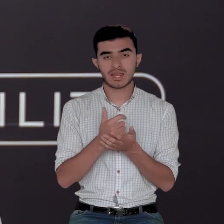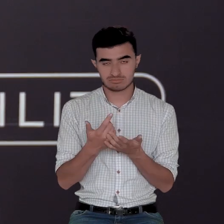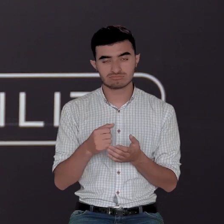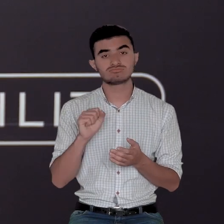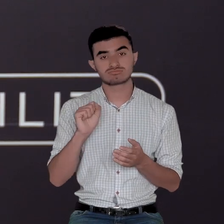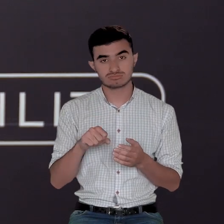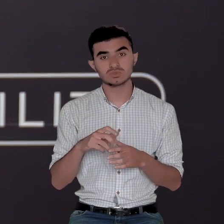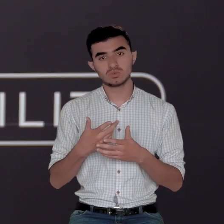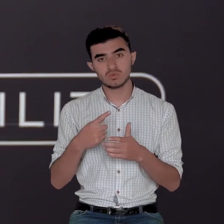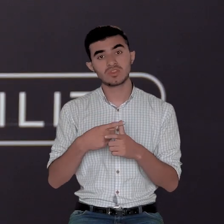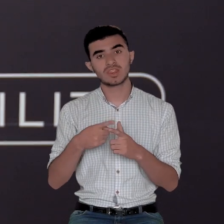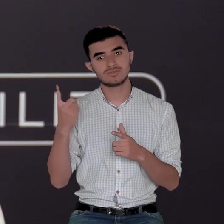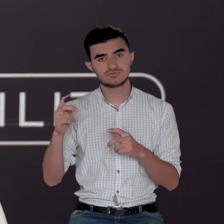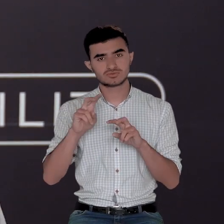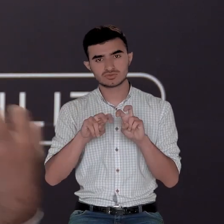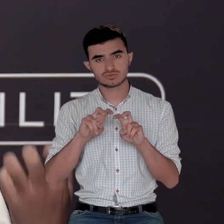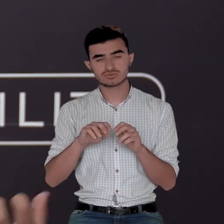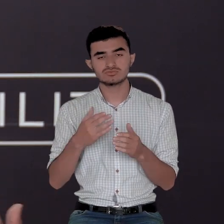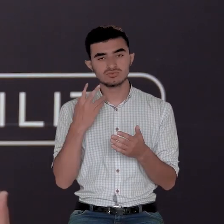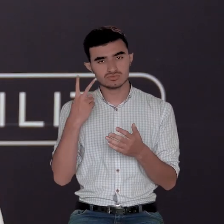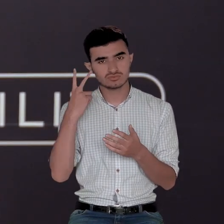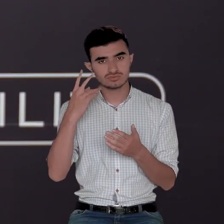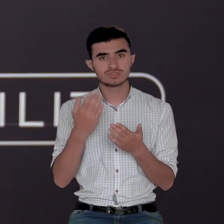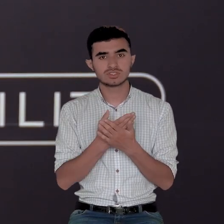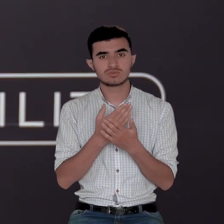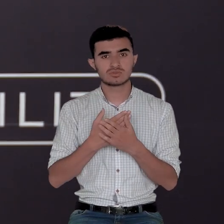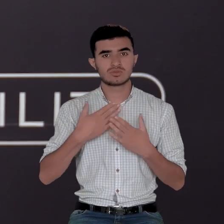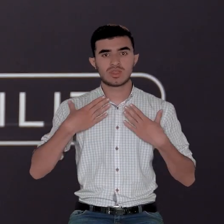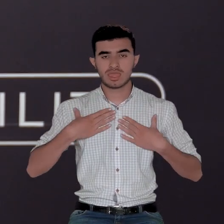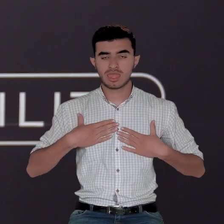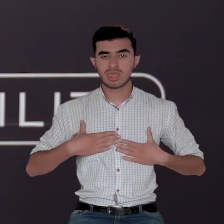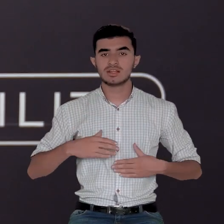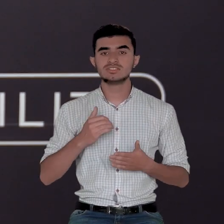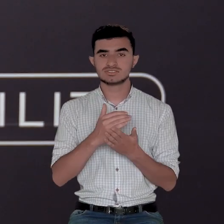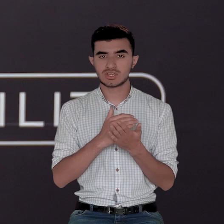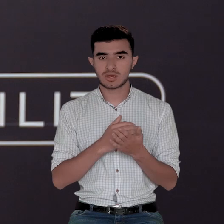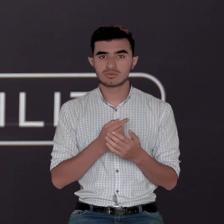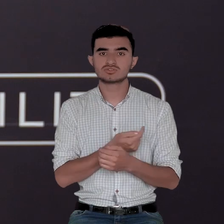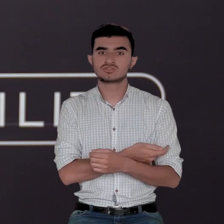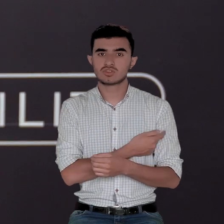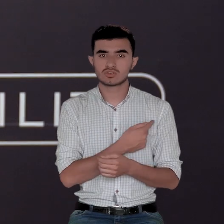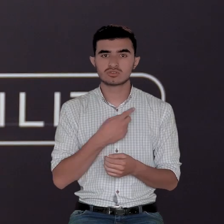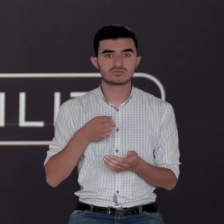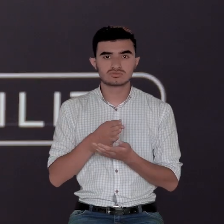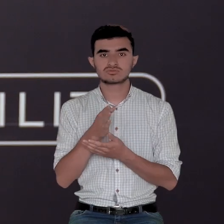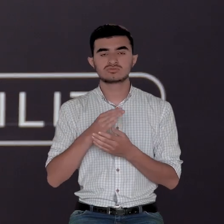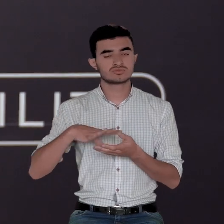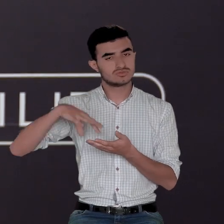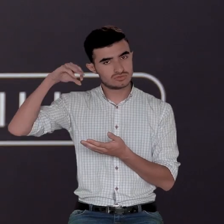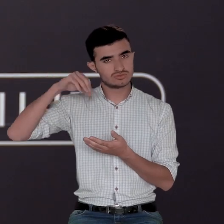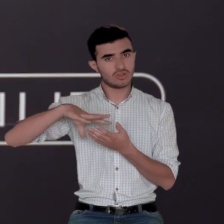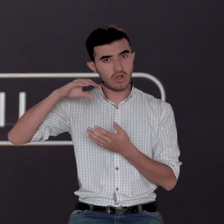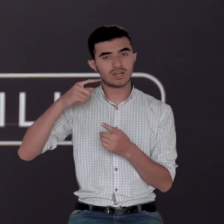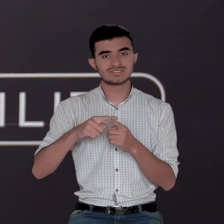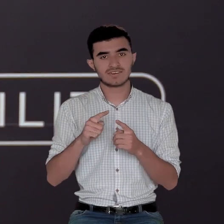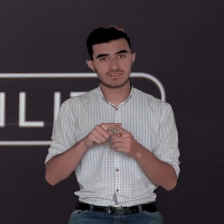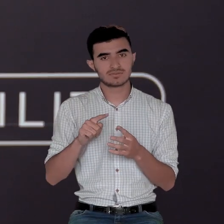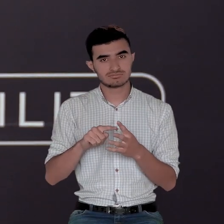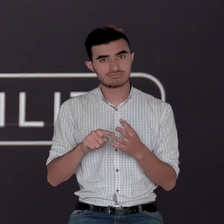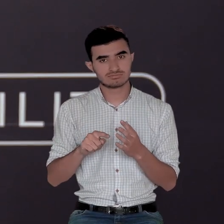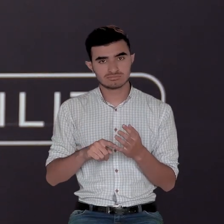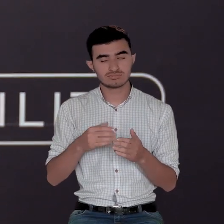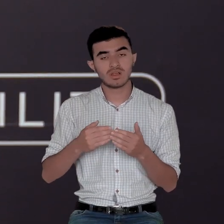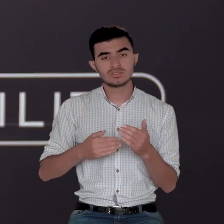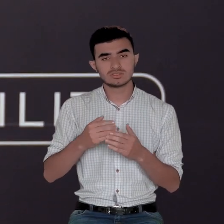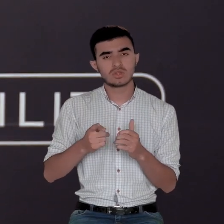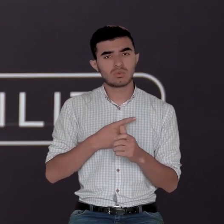her any which way he could. So he started visiting therapists, he started visiting doctors, he started learning about these things, and